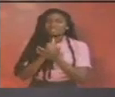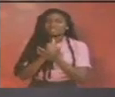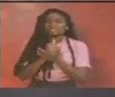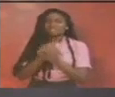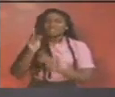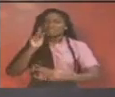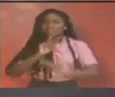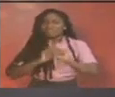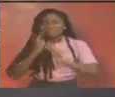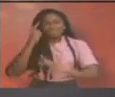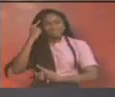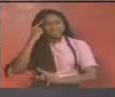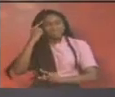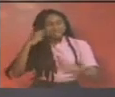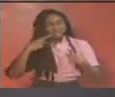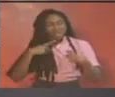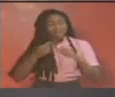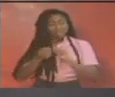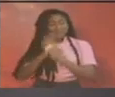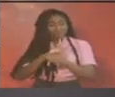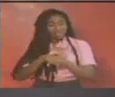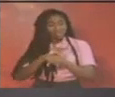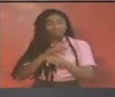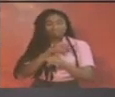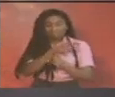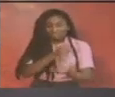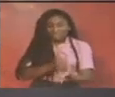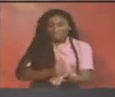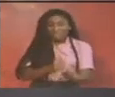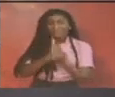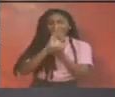suspected and positive COVID-19 patients throughout the public.